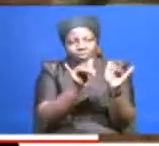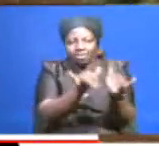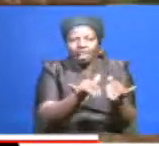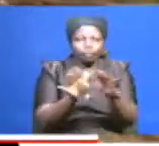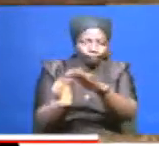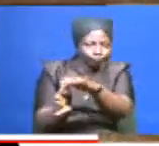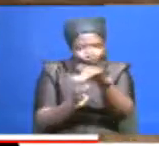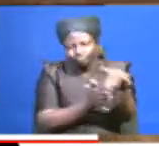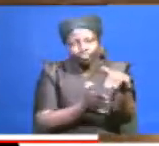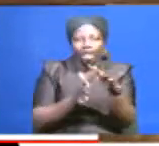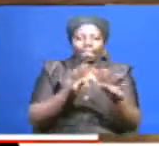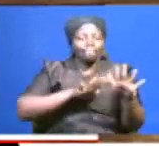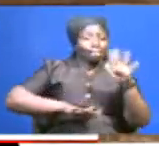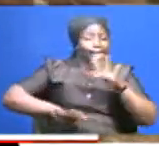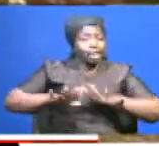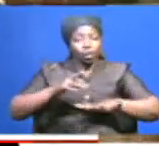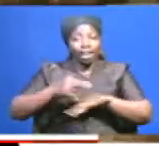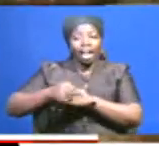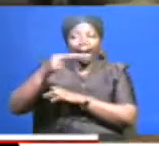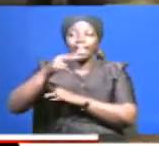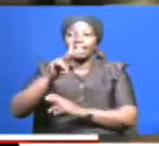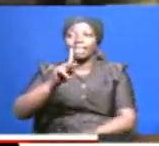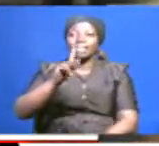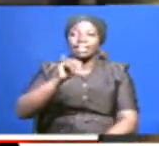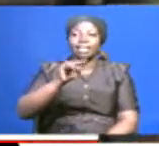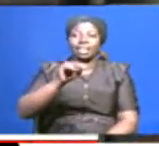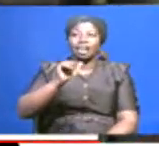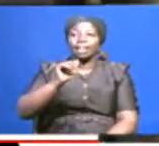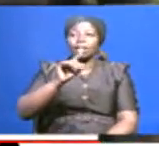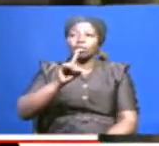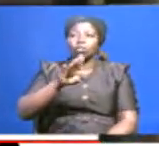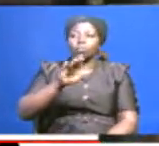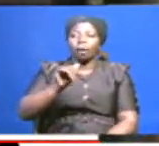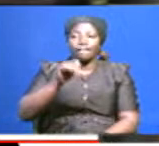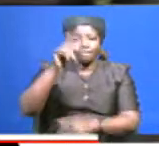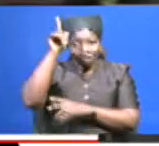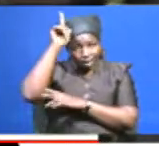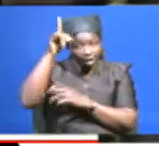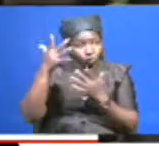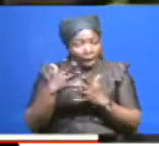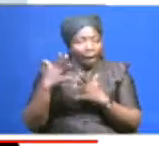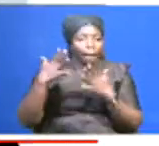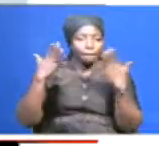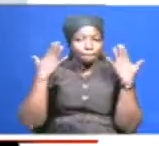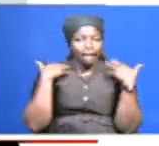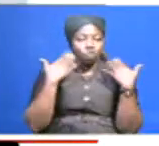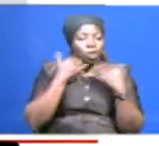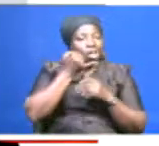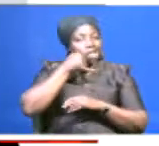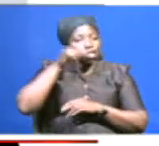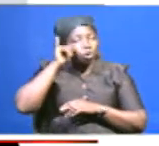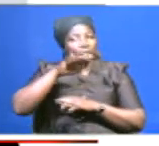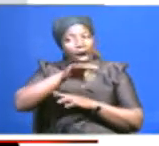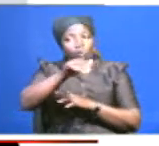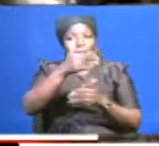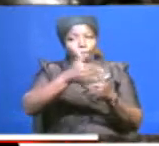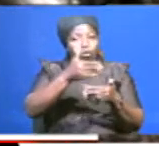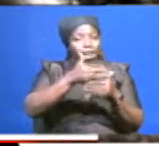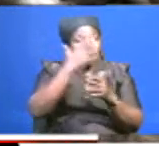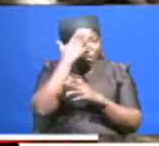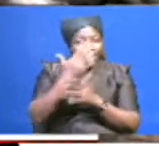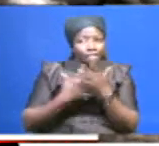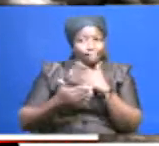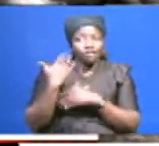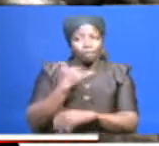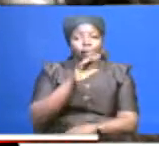Meanwhile, tension is high in Kinanduba village at the border of Meru and Isiolo counties following the killing of a former